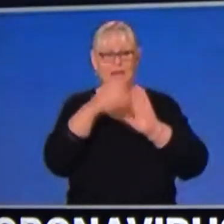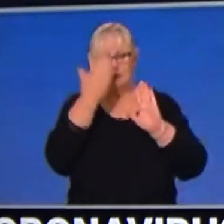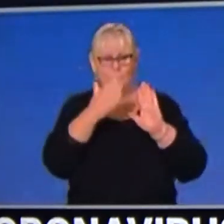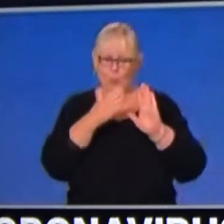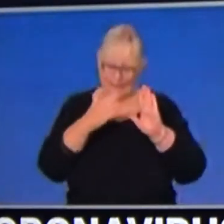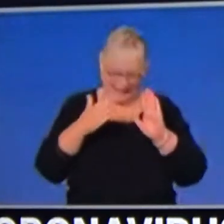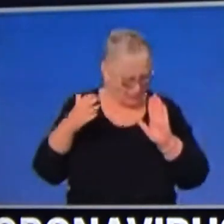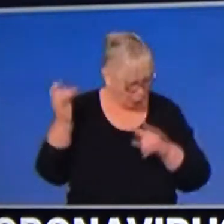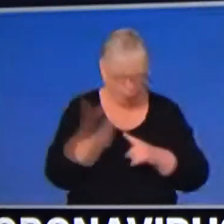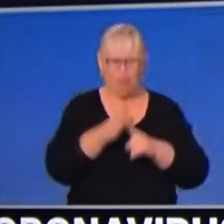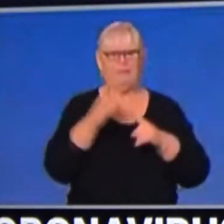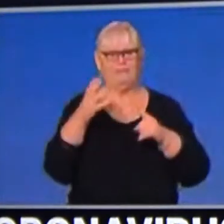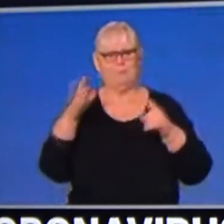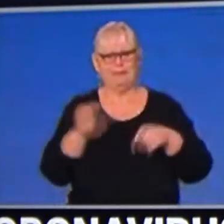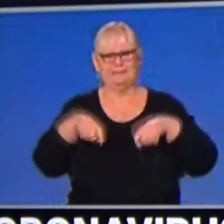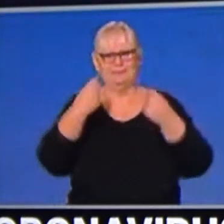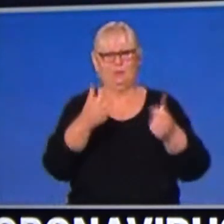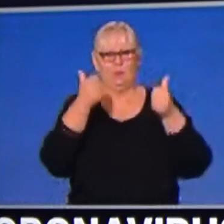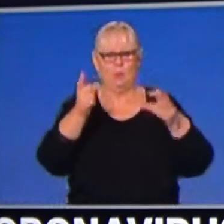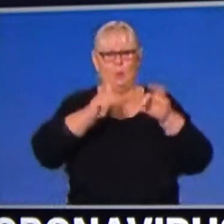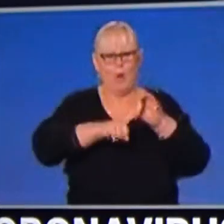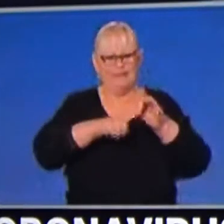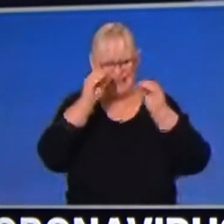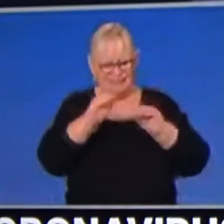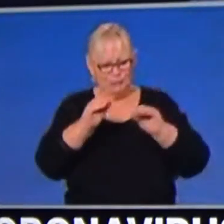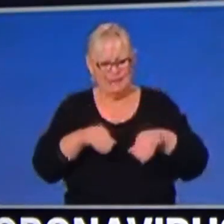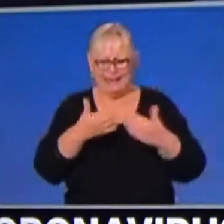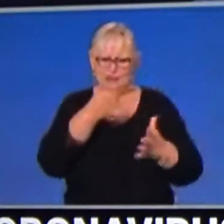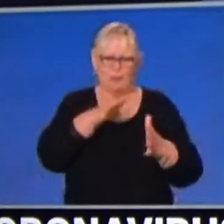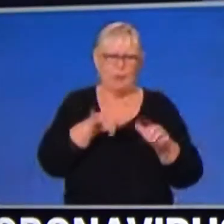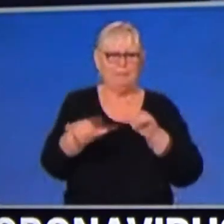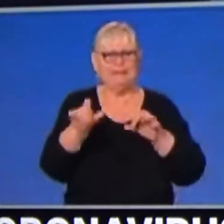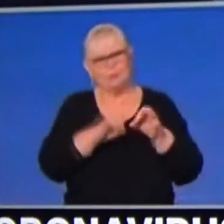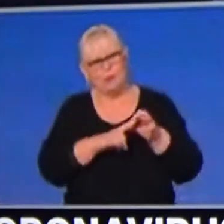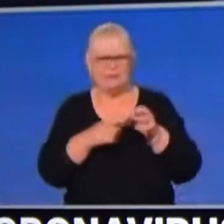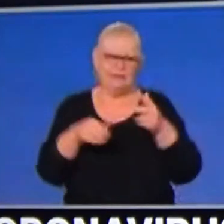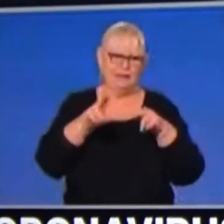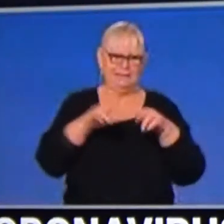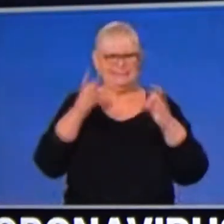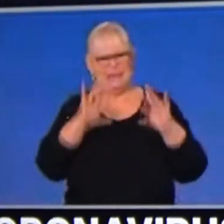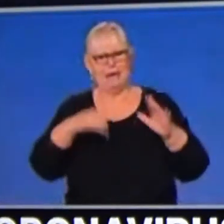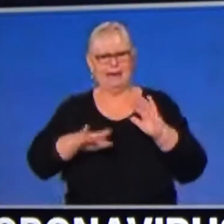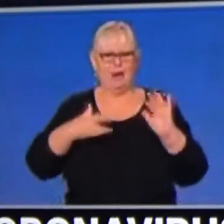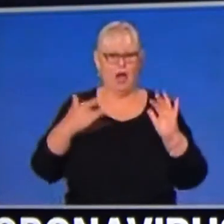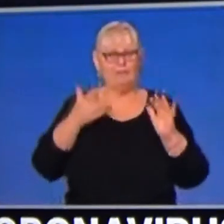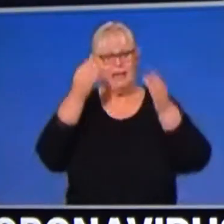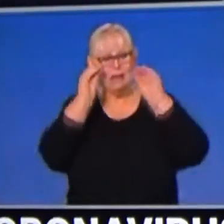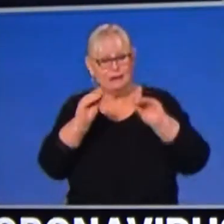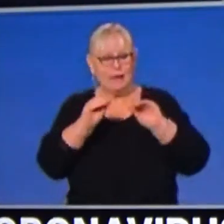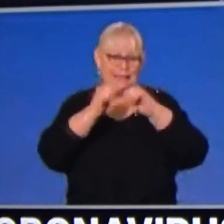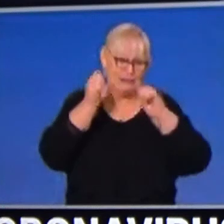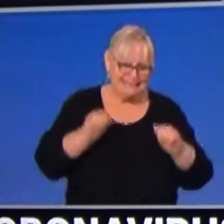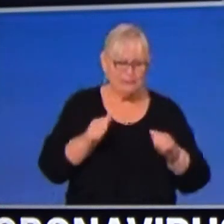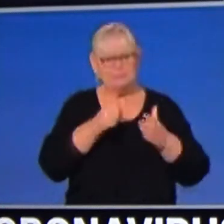of high-quality education for students and to give our children the best possible start in life. Our education systems are based on the